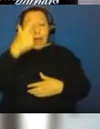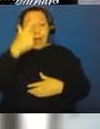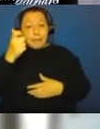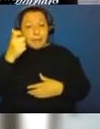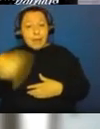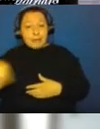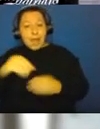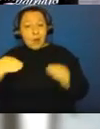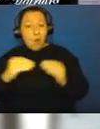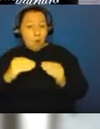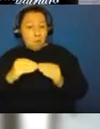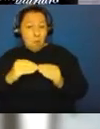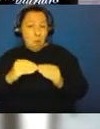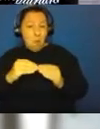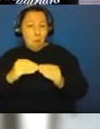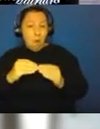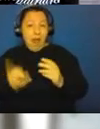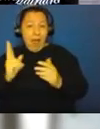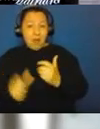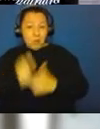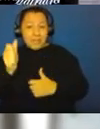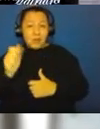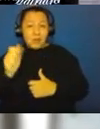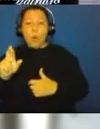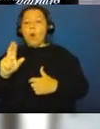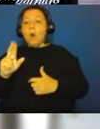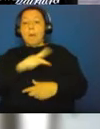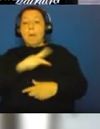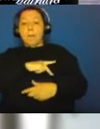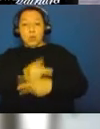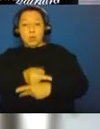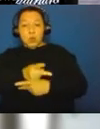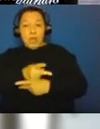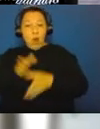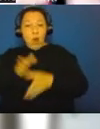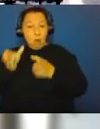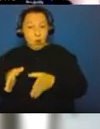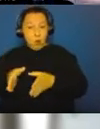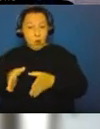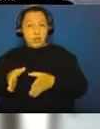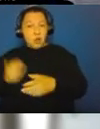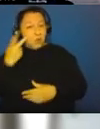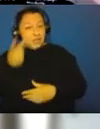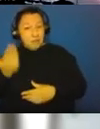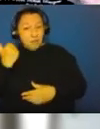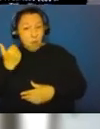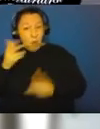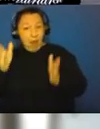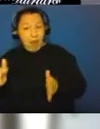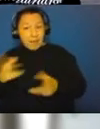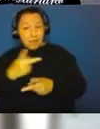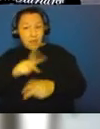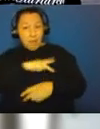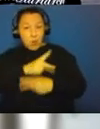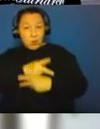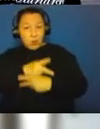them all the time. We have seen personal care attendants taking advantage of that person. And who are they going to